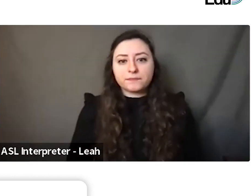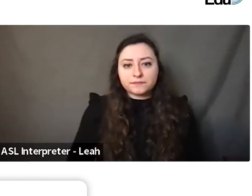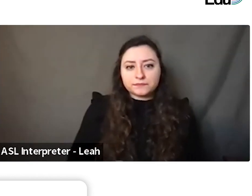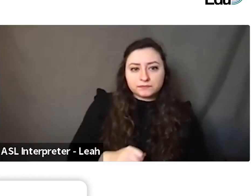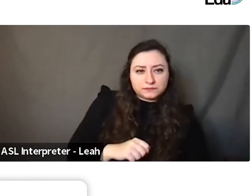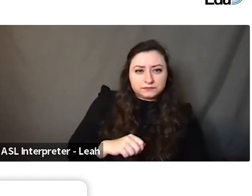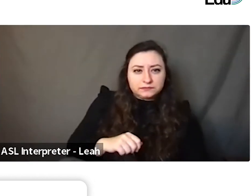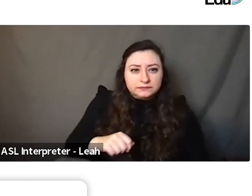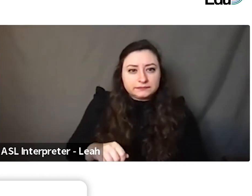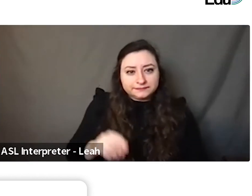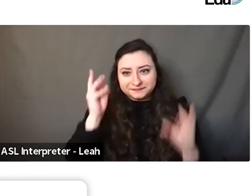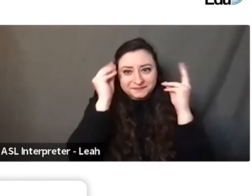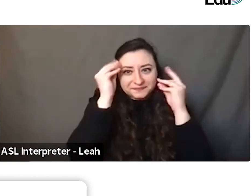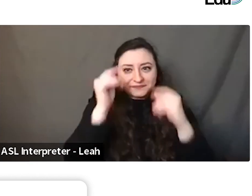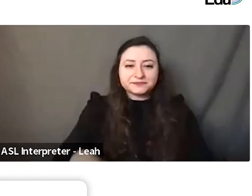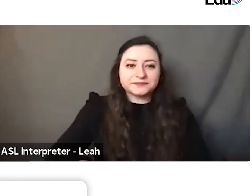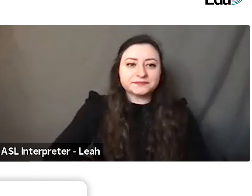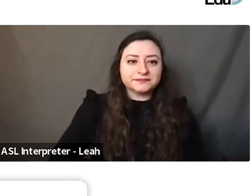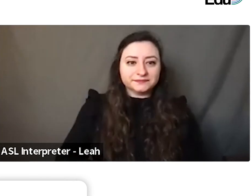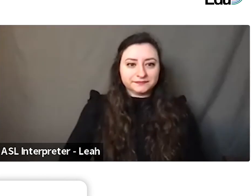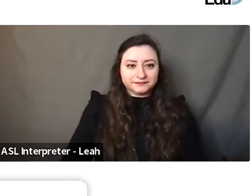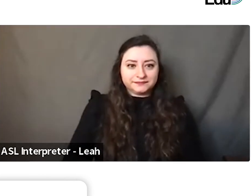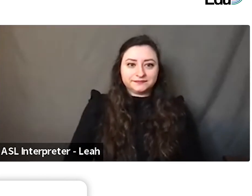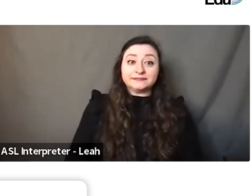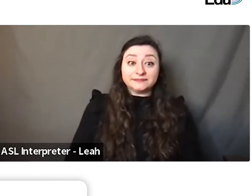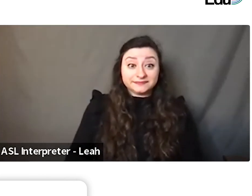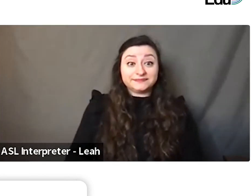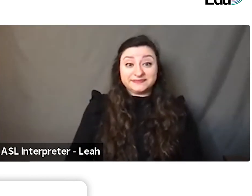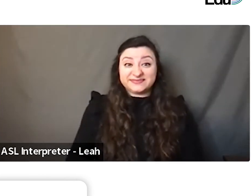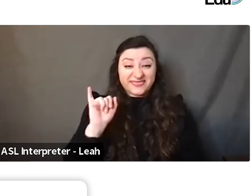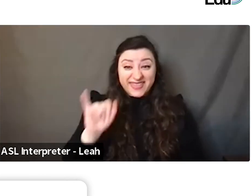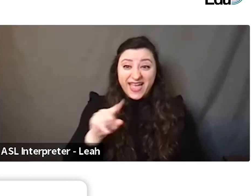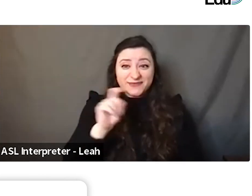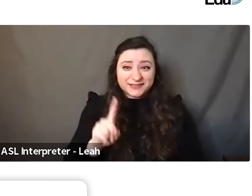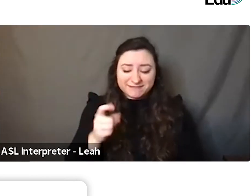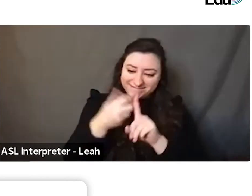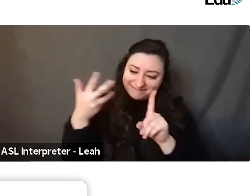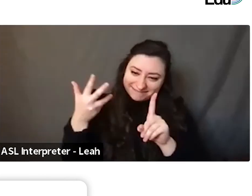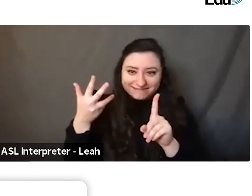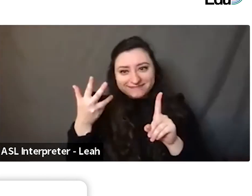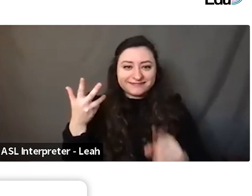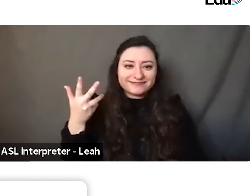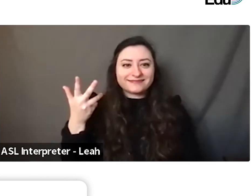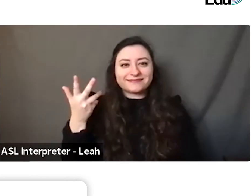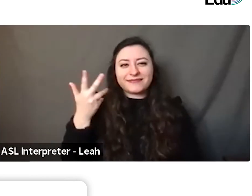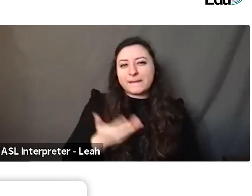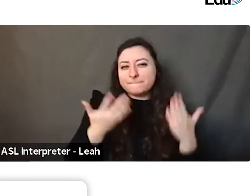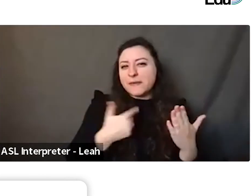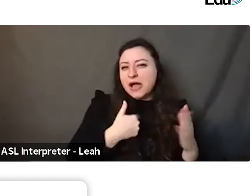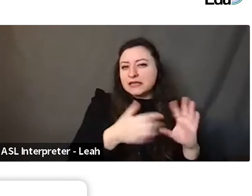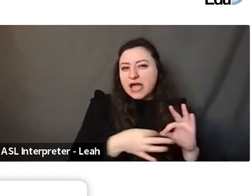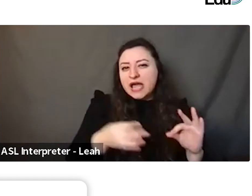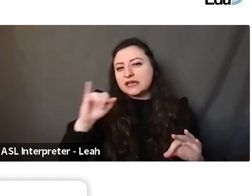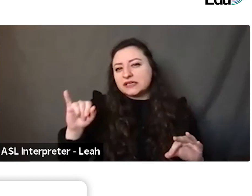There's a lot to that question. maybe I'll that's something, maybe Zhao, you can finish